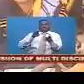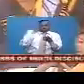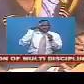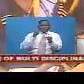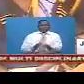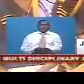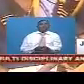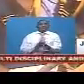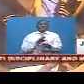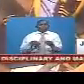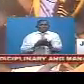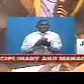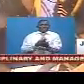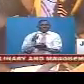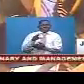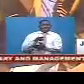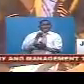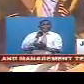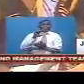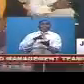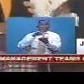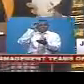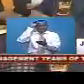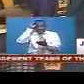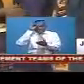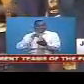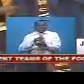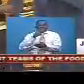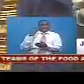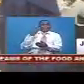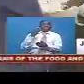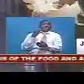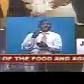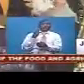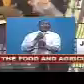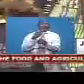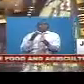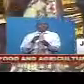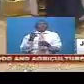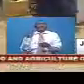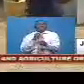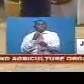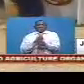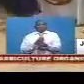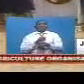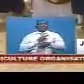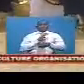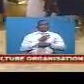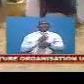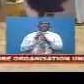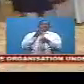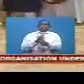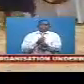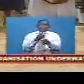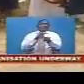course for teachers. In all, 185 students of the 2012 batch who satisfied all the requirements